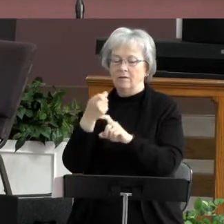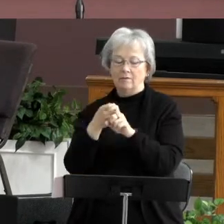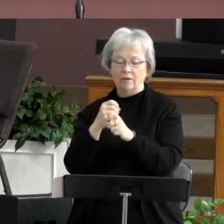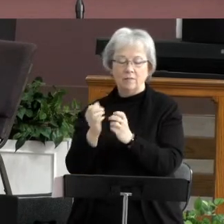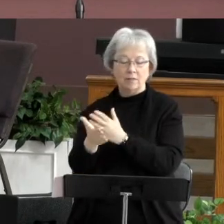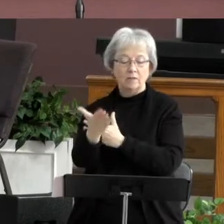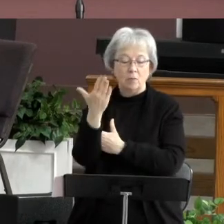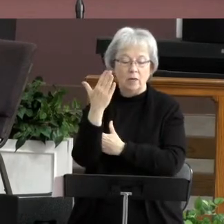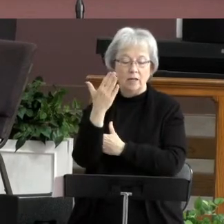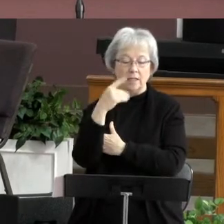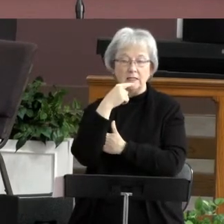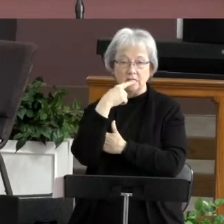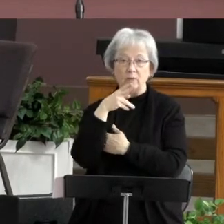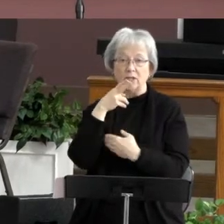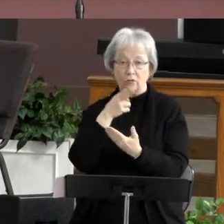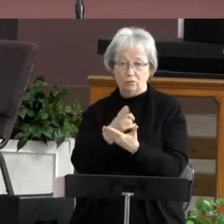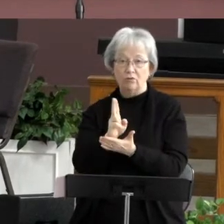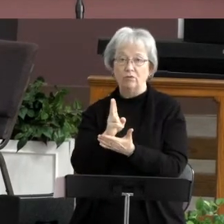to consider.